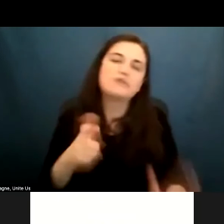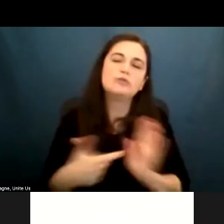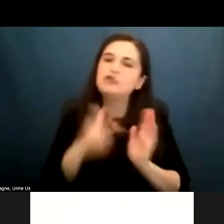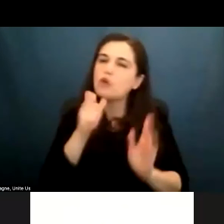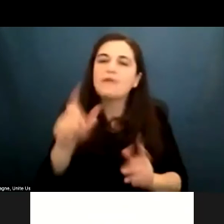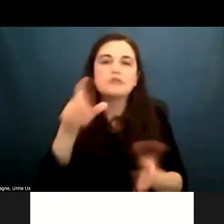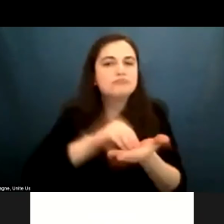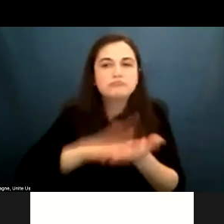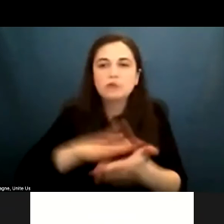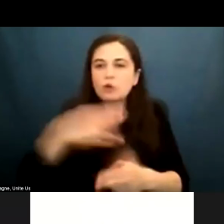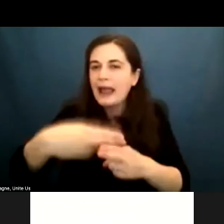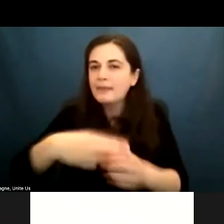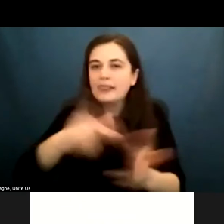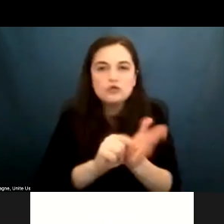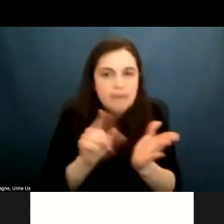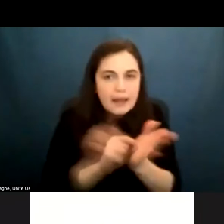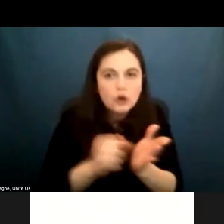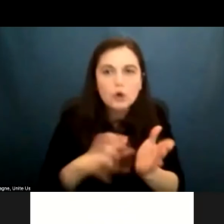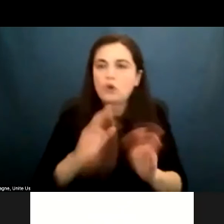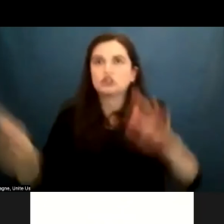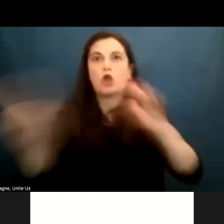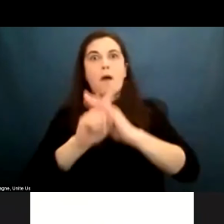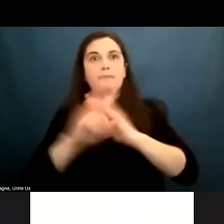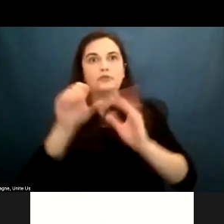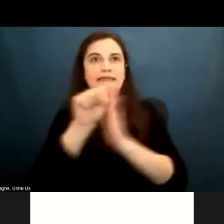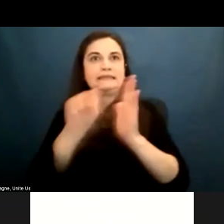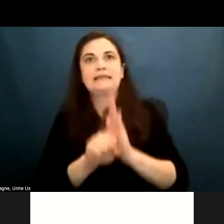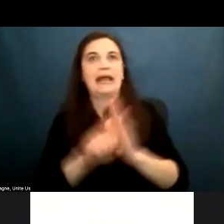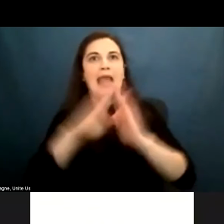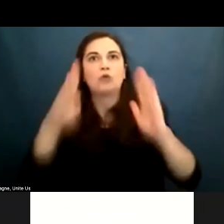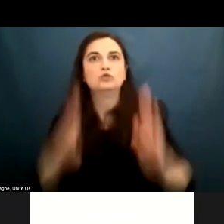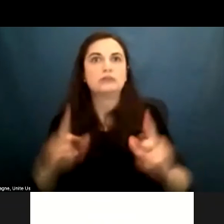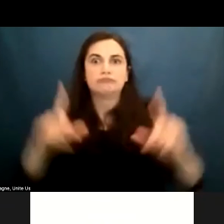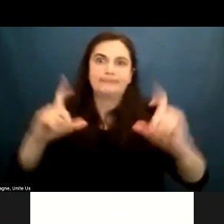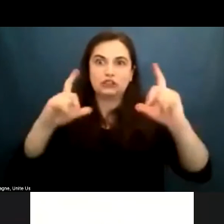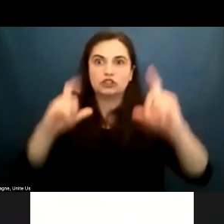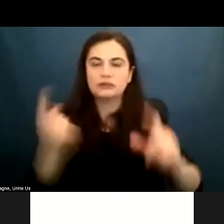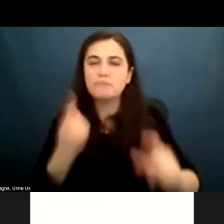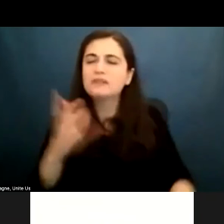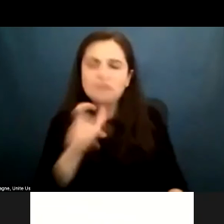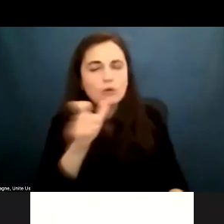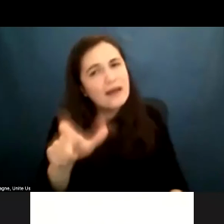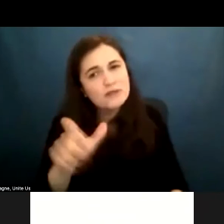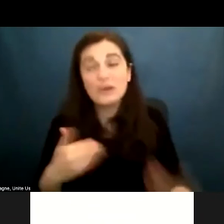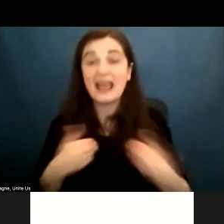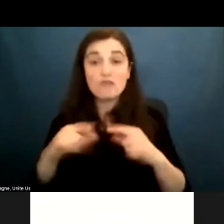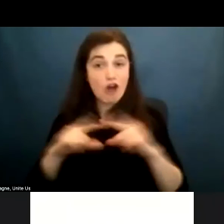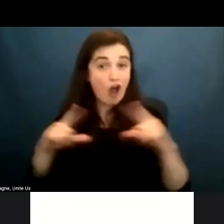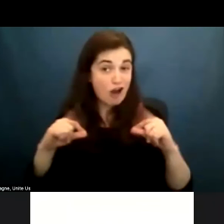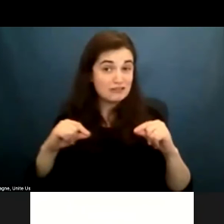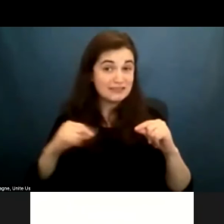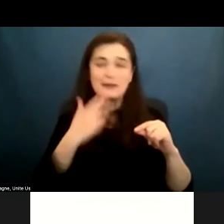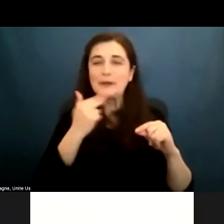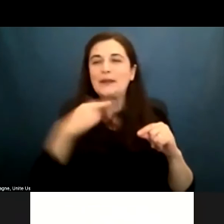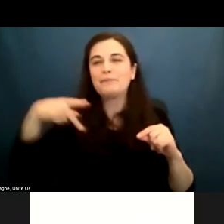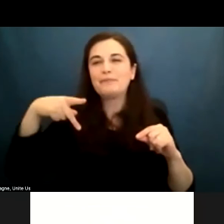or showing up to the state house. In Louisiana, we had postcards. It's actually a pelican in Louisiana,